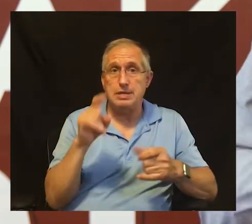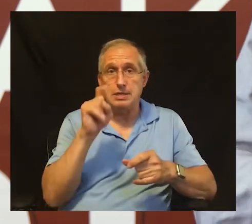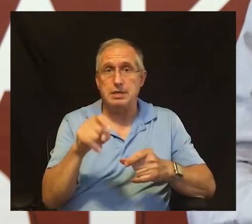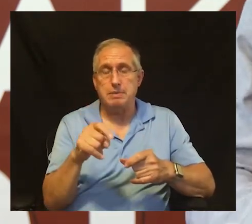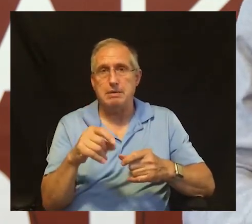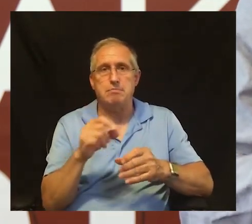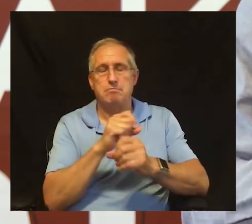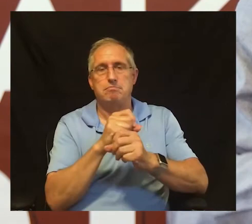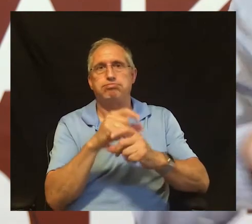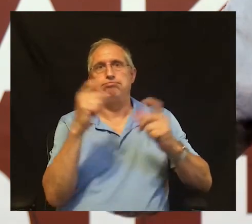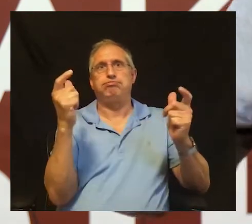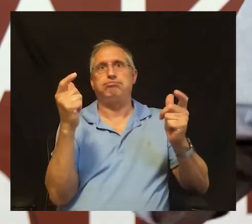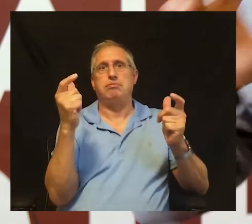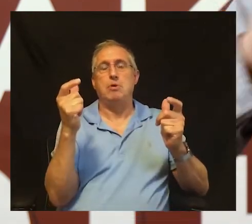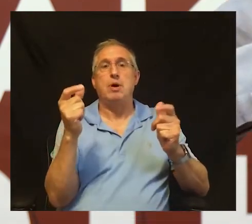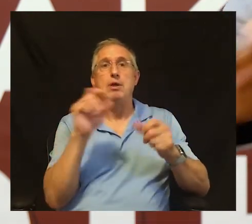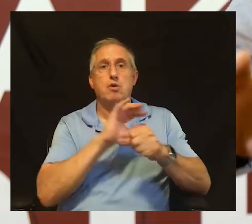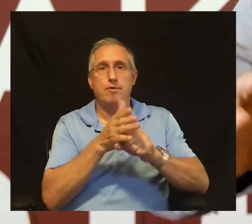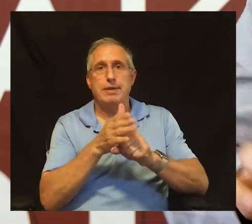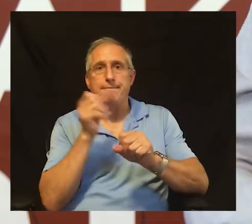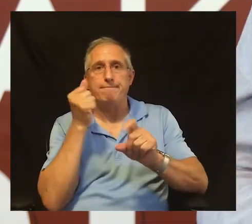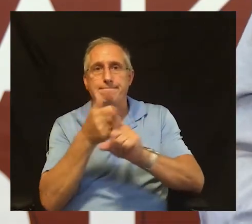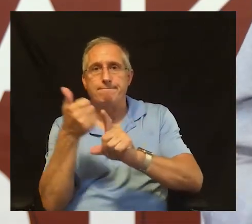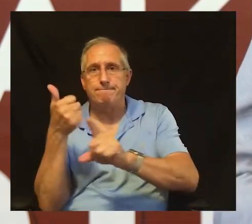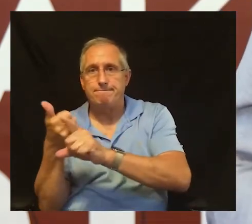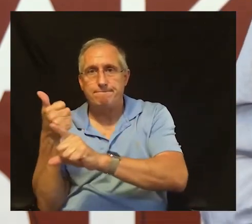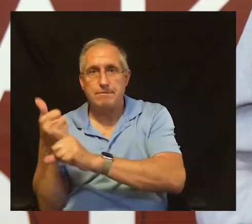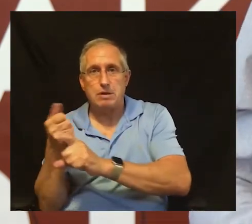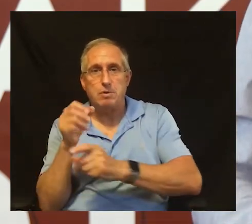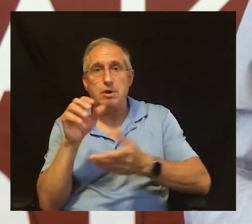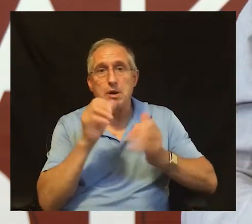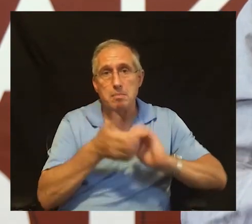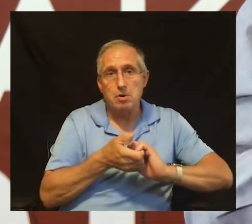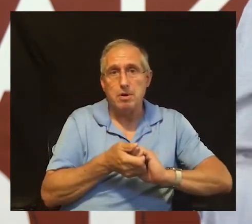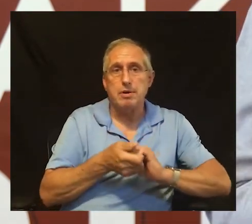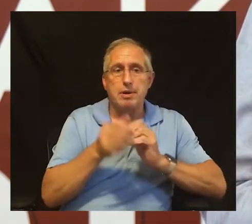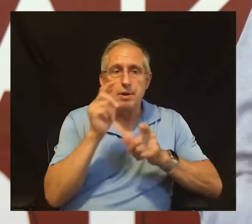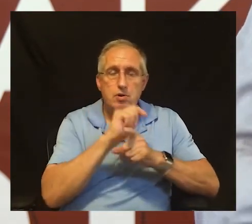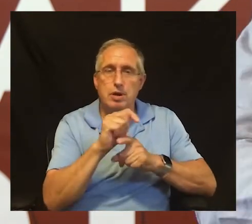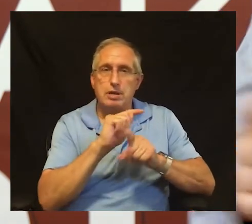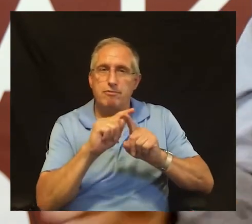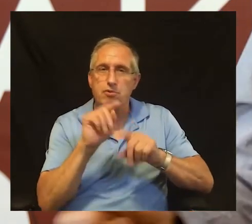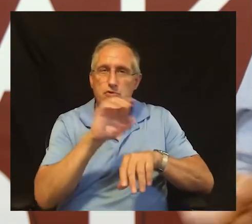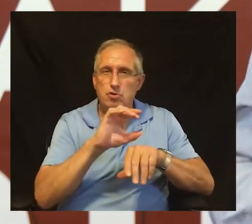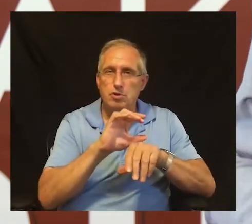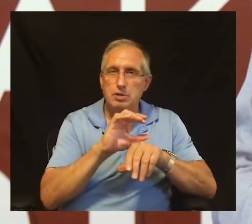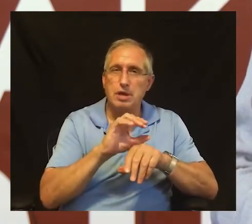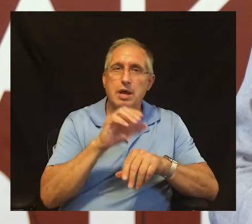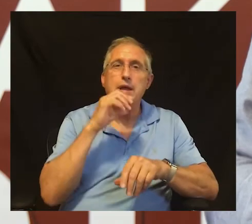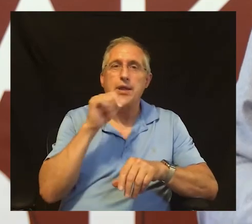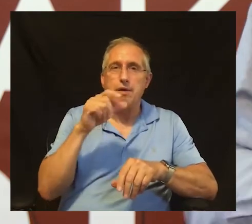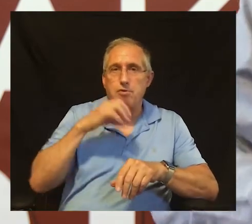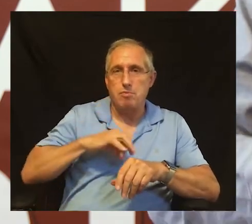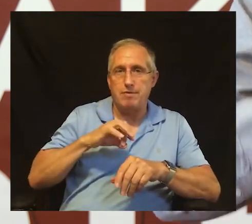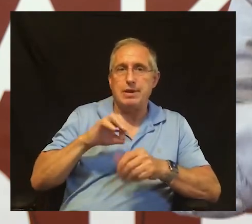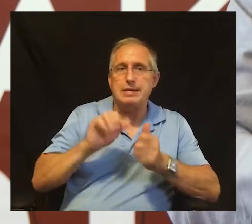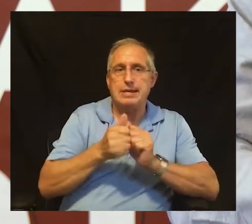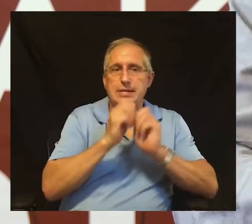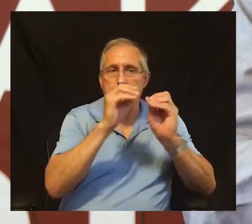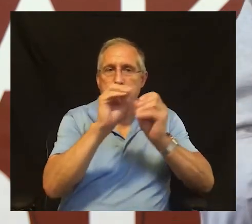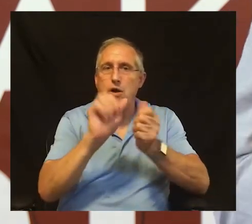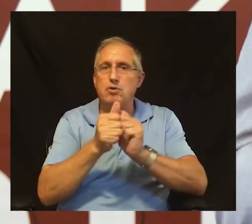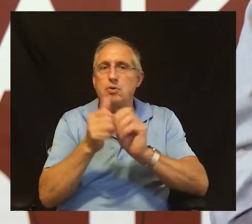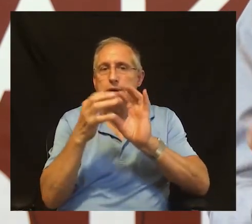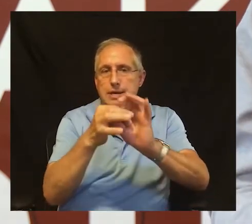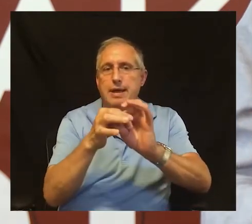needs have been magnified ever since COVID has affected all of our lives. And so we've been partnering with and training other churches and nonprofits, teaching them how to